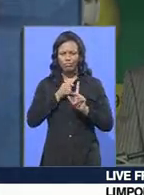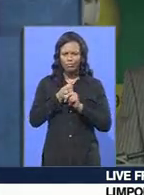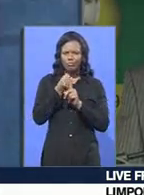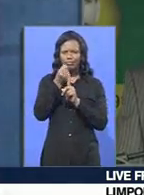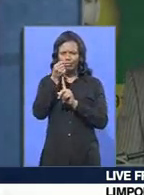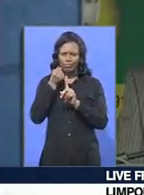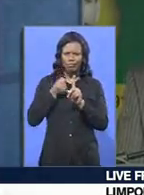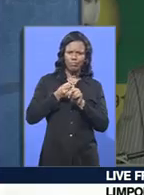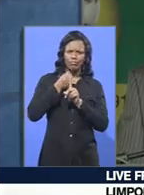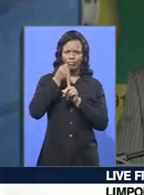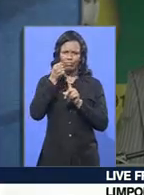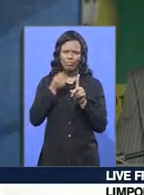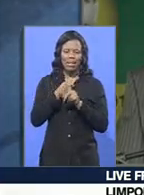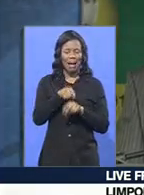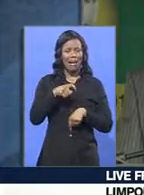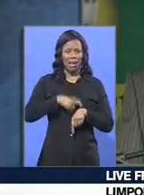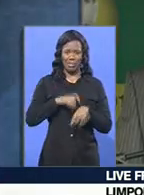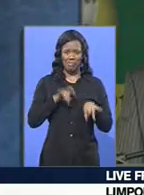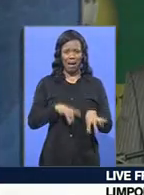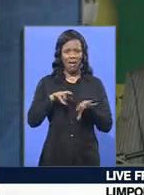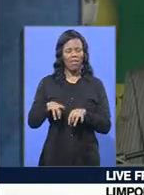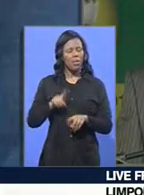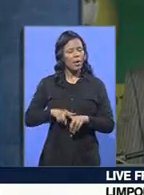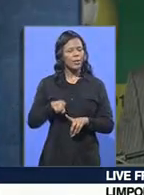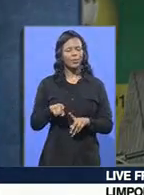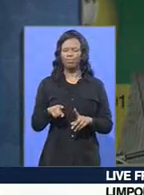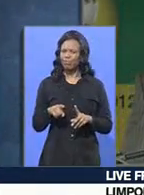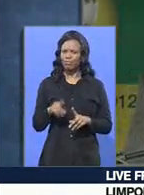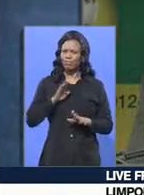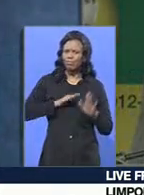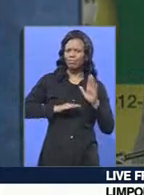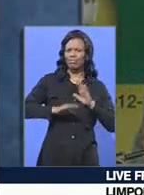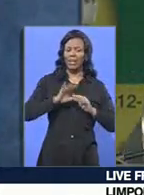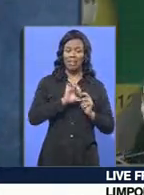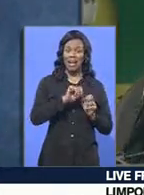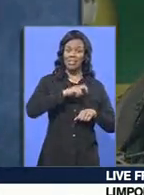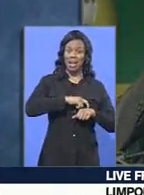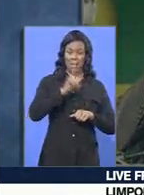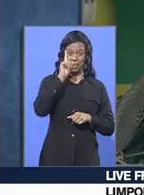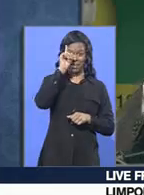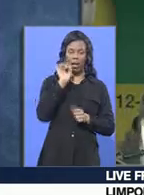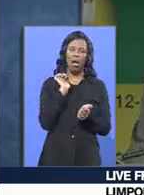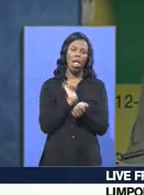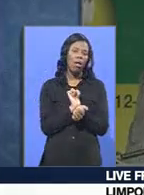determination in the midst of adversity. While Tata was imprisoned,